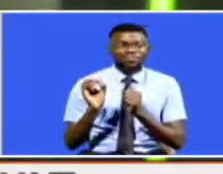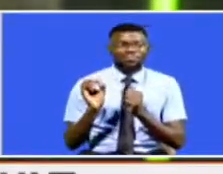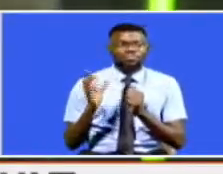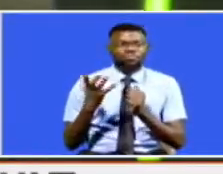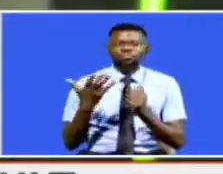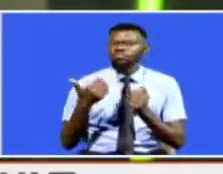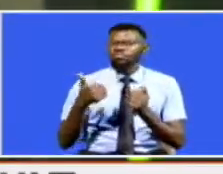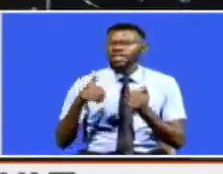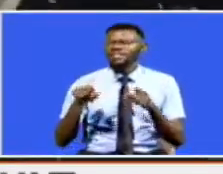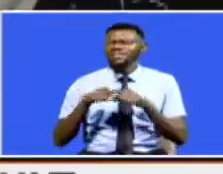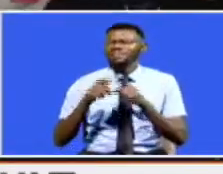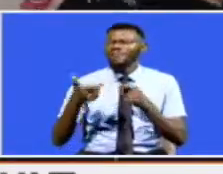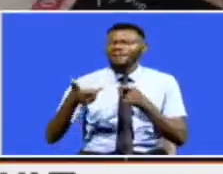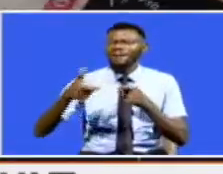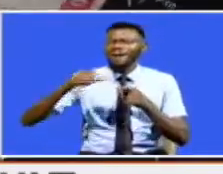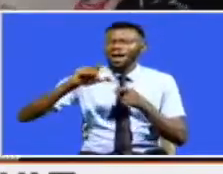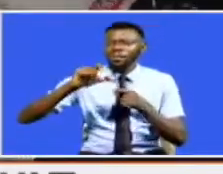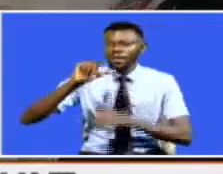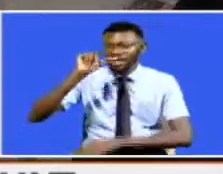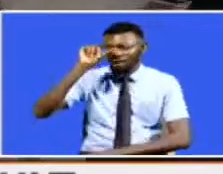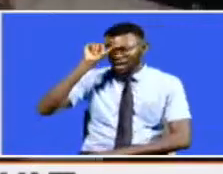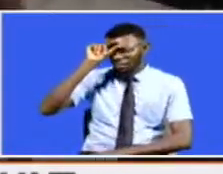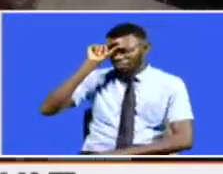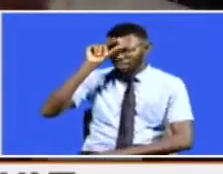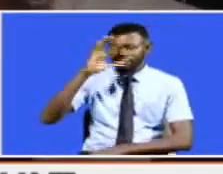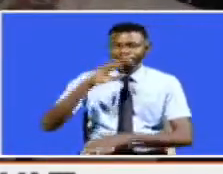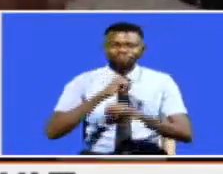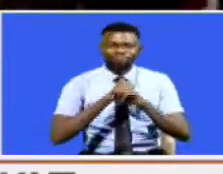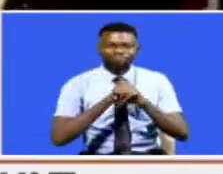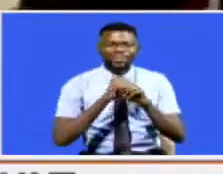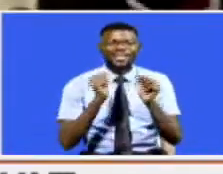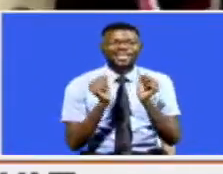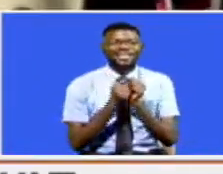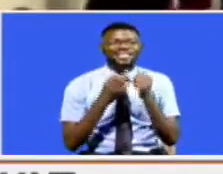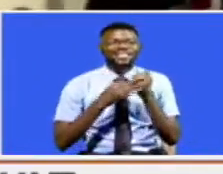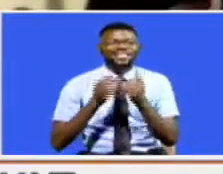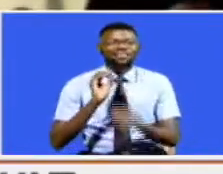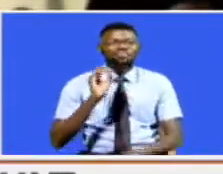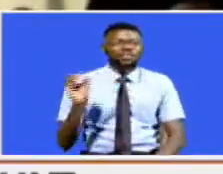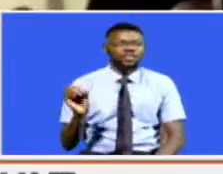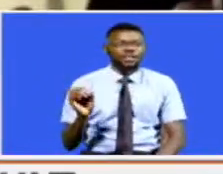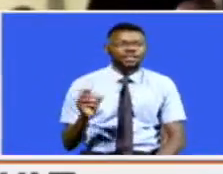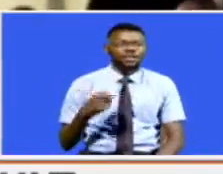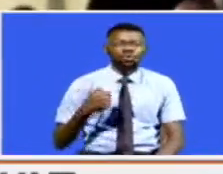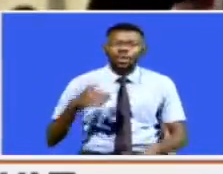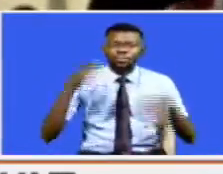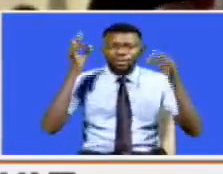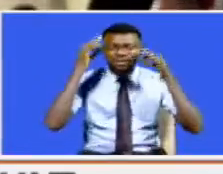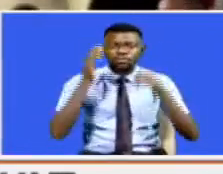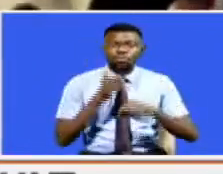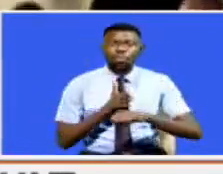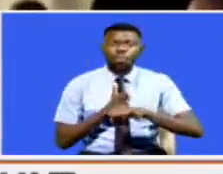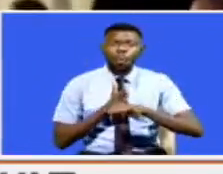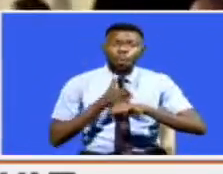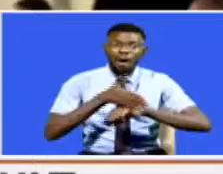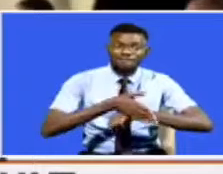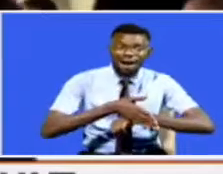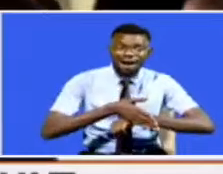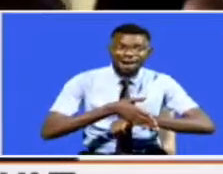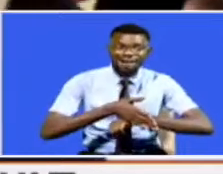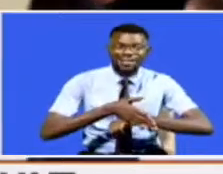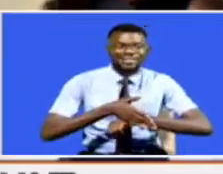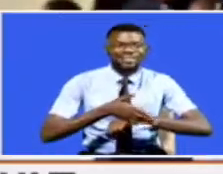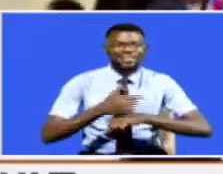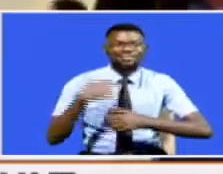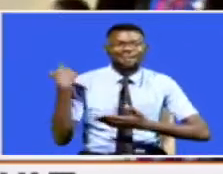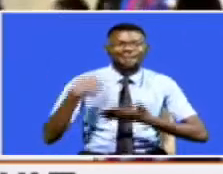from government securities at 18%. So we chose not to pass over the additional cost of borrowing because